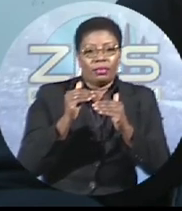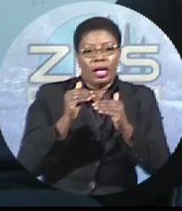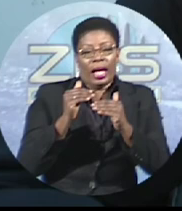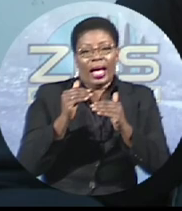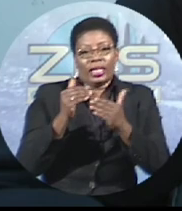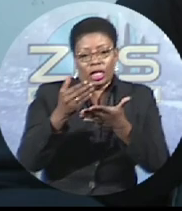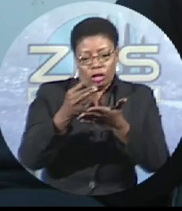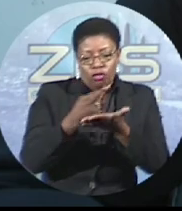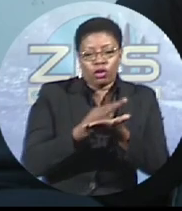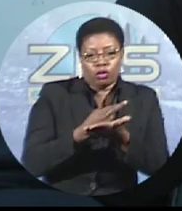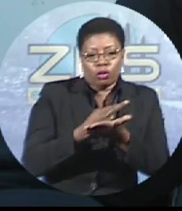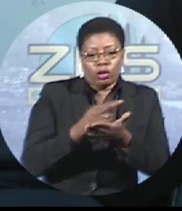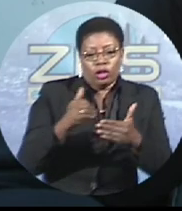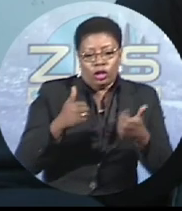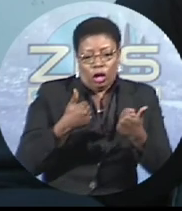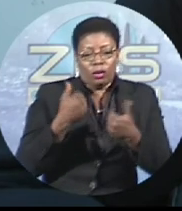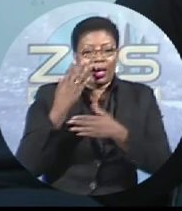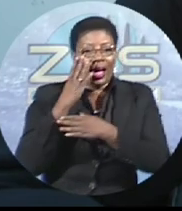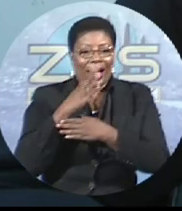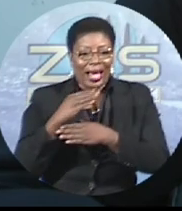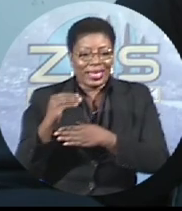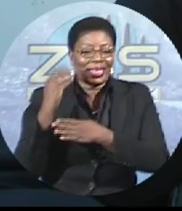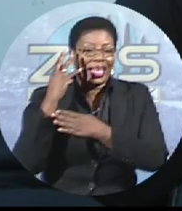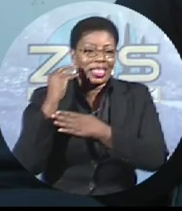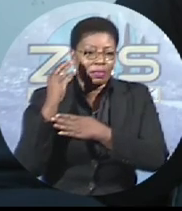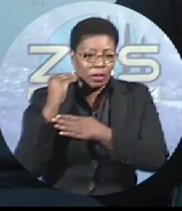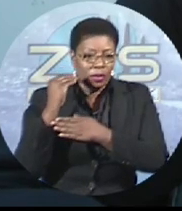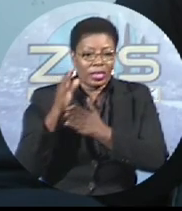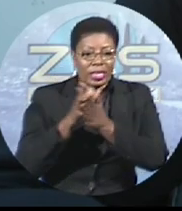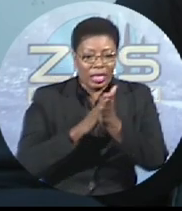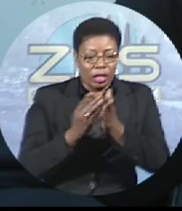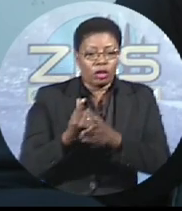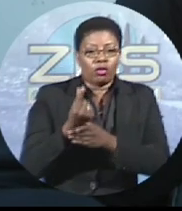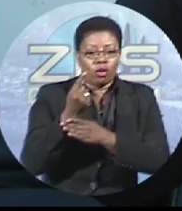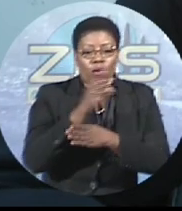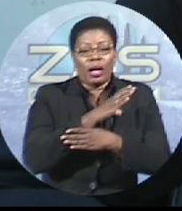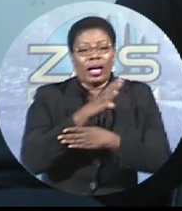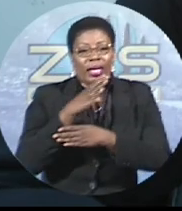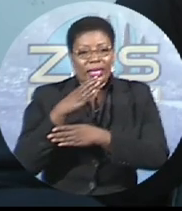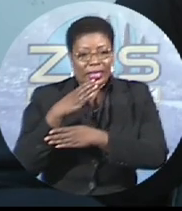experienced, vibrant, eager-to-go cabinet ministers.